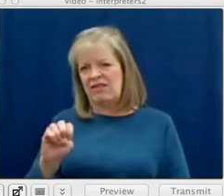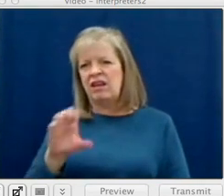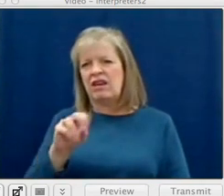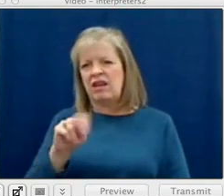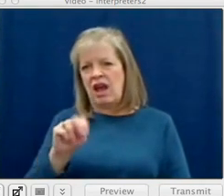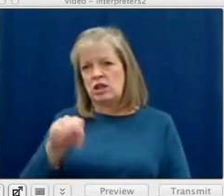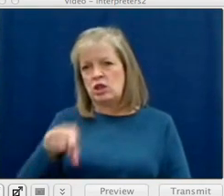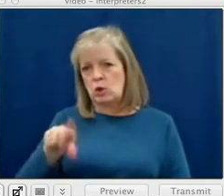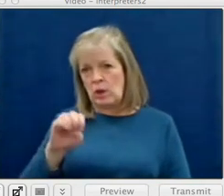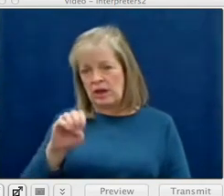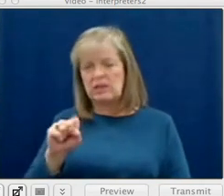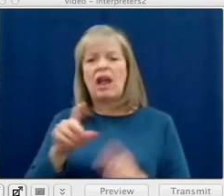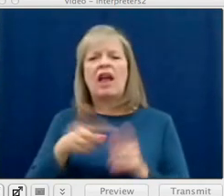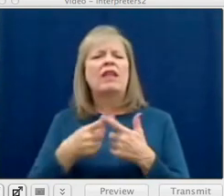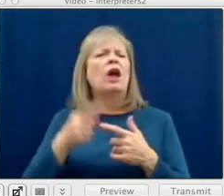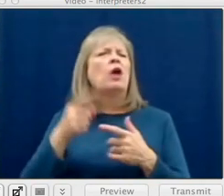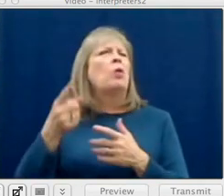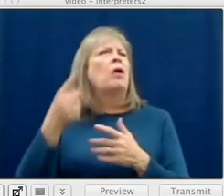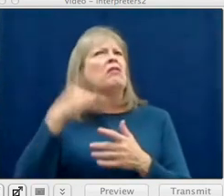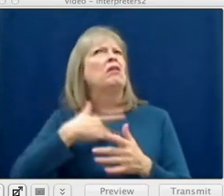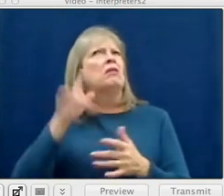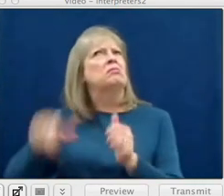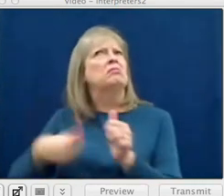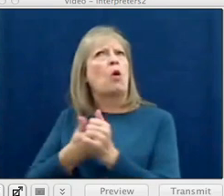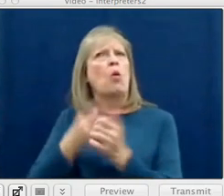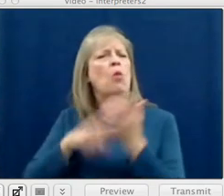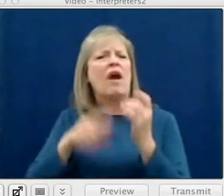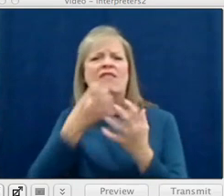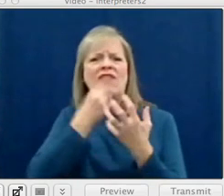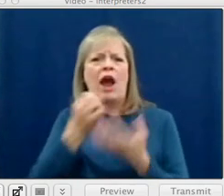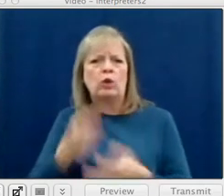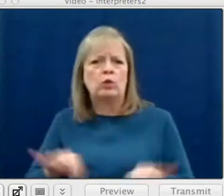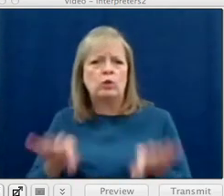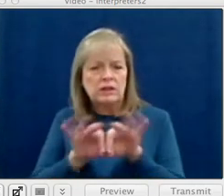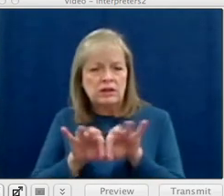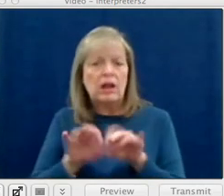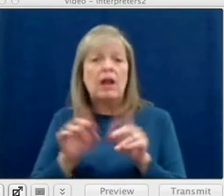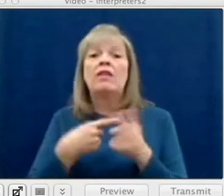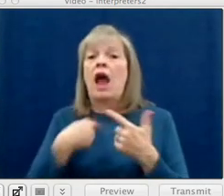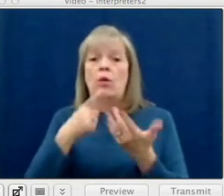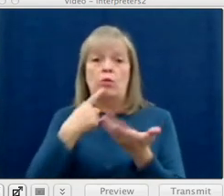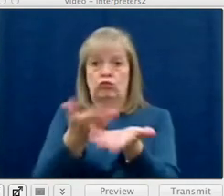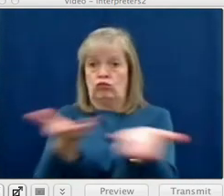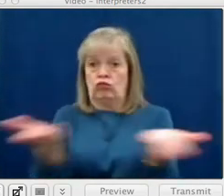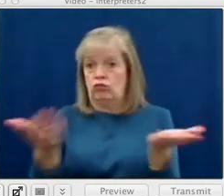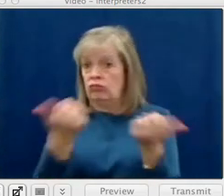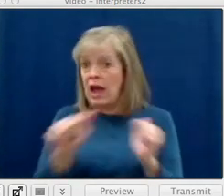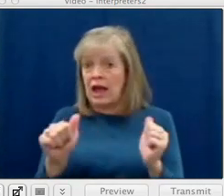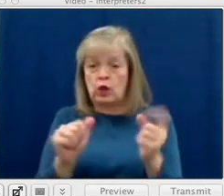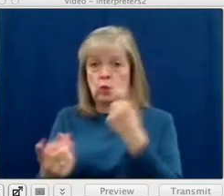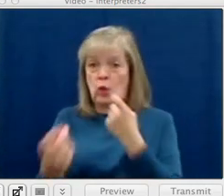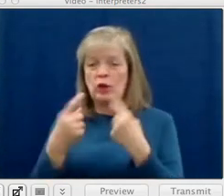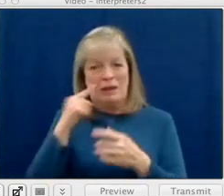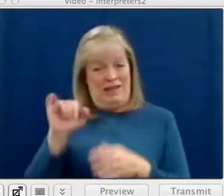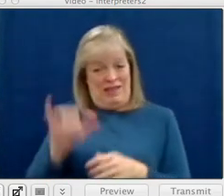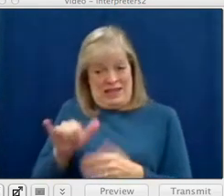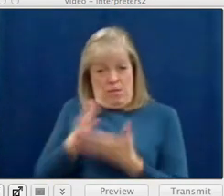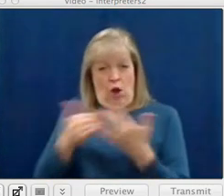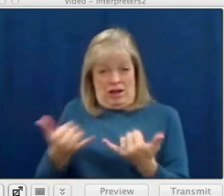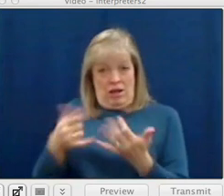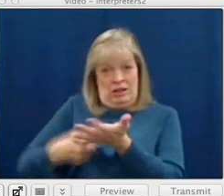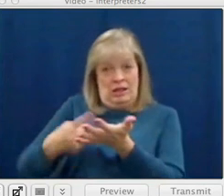are. And then I'll pause to see if there's any questions, because this is, again, the trickiest piece